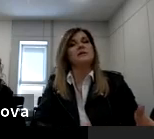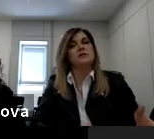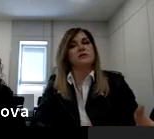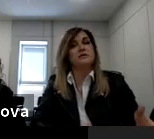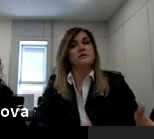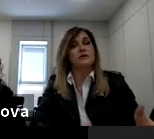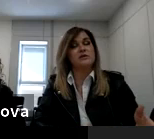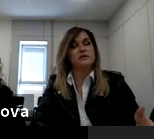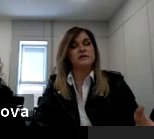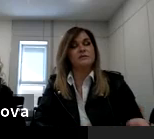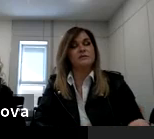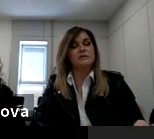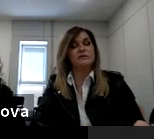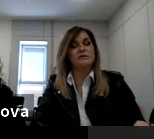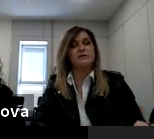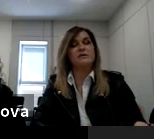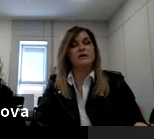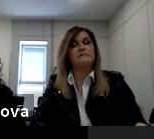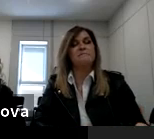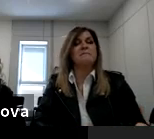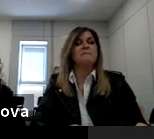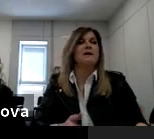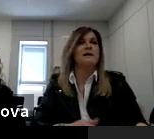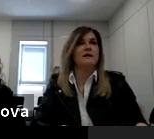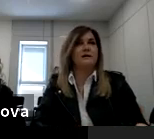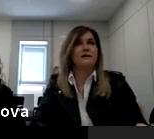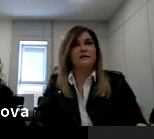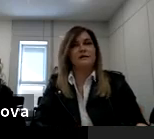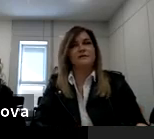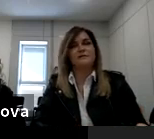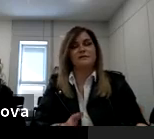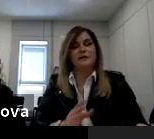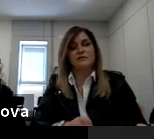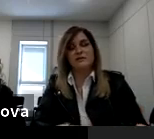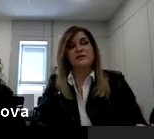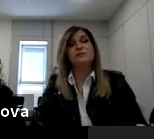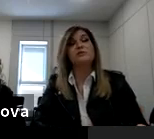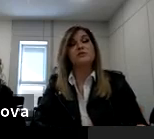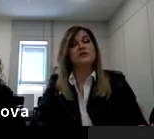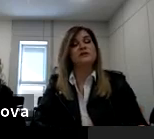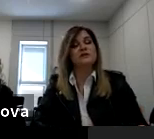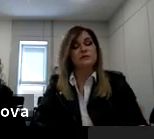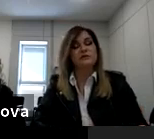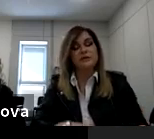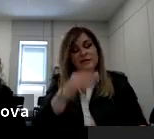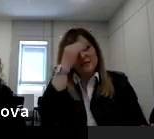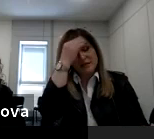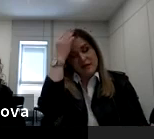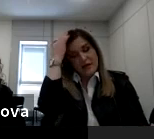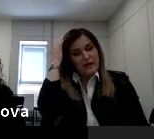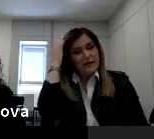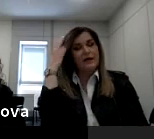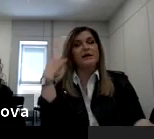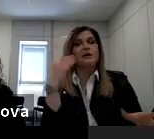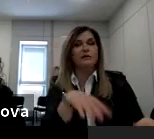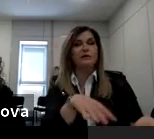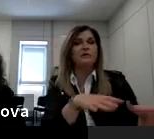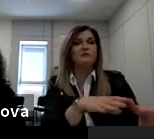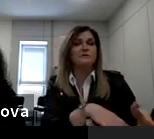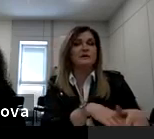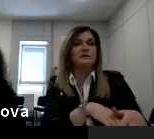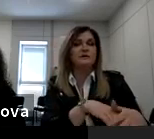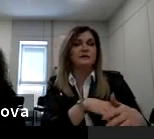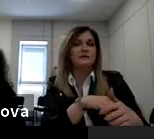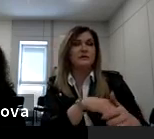the limitations in Russia and in St. Petersburg will be how to say, removed. Yes, I hope